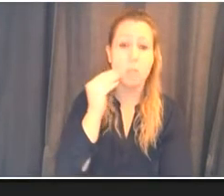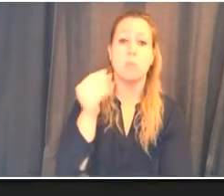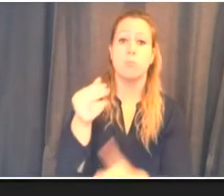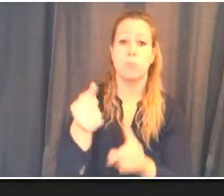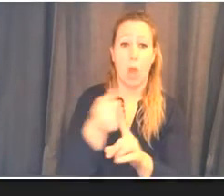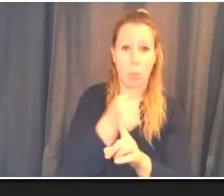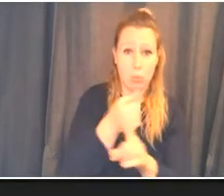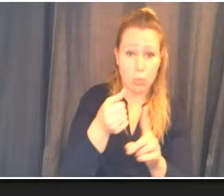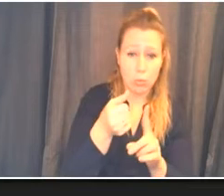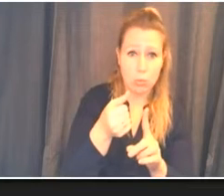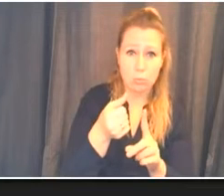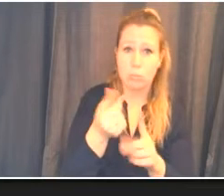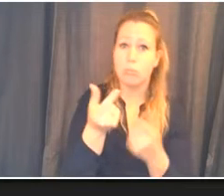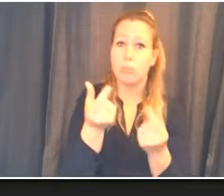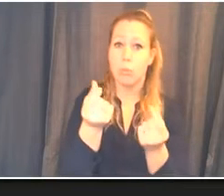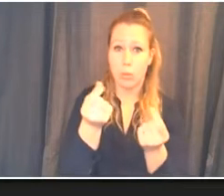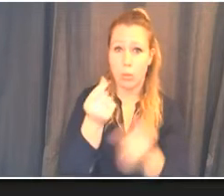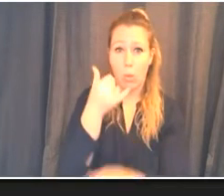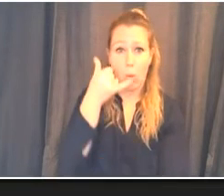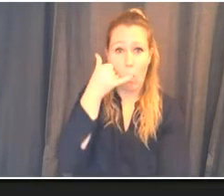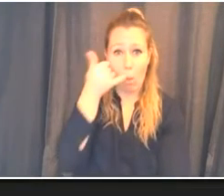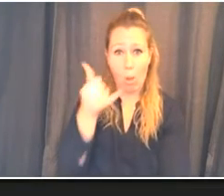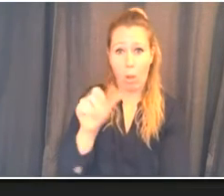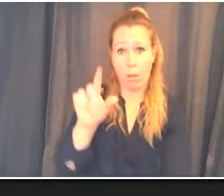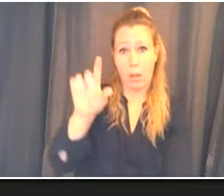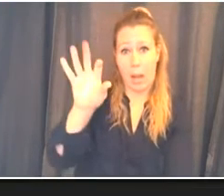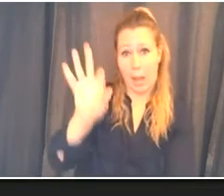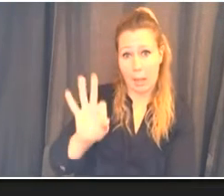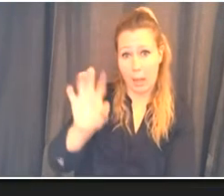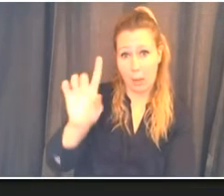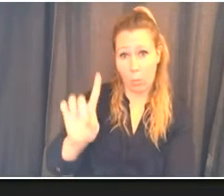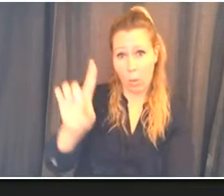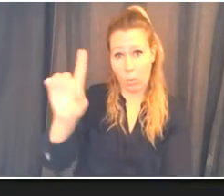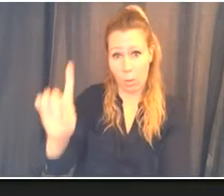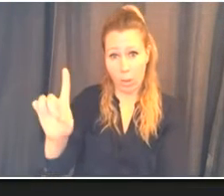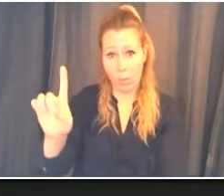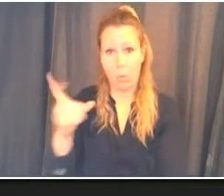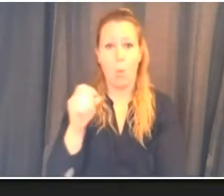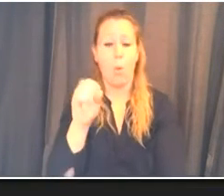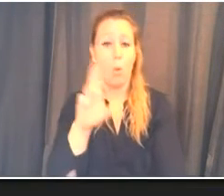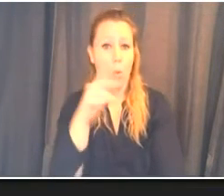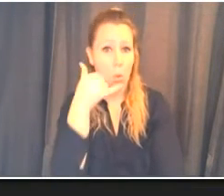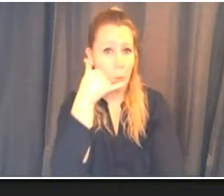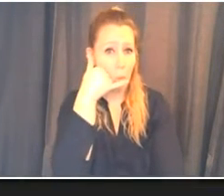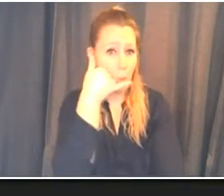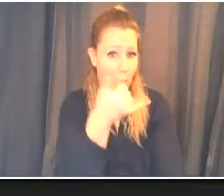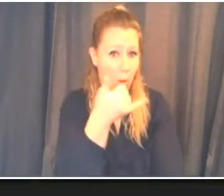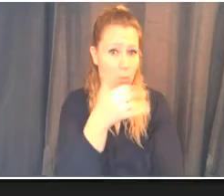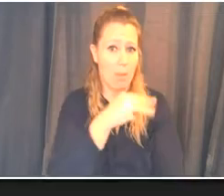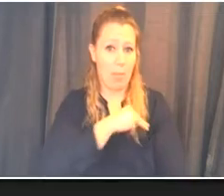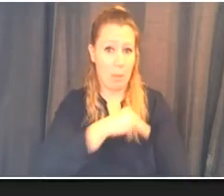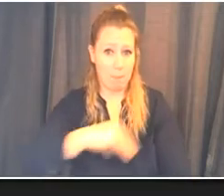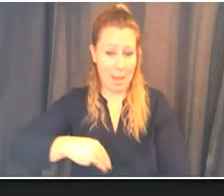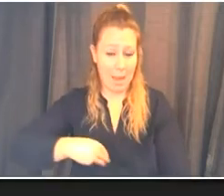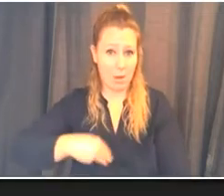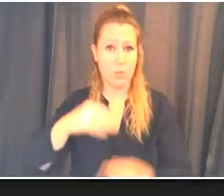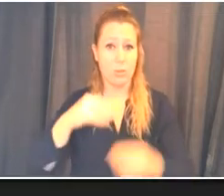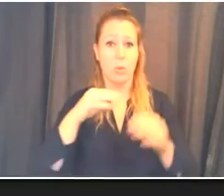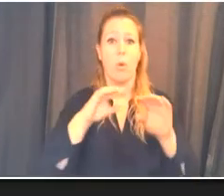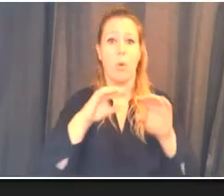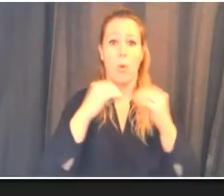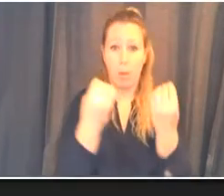you and if you do decide that you're going to call the police first do they then streamline the process to get you into